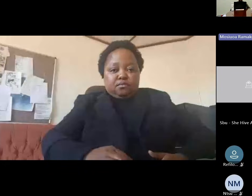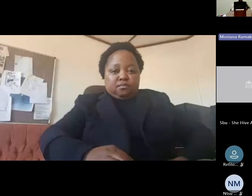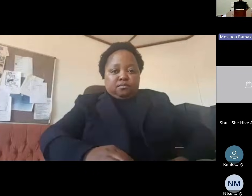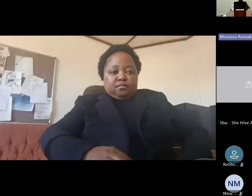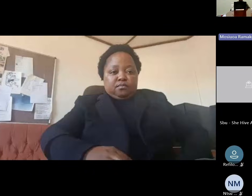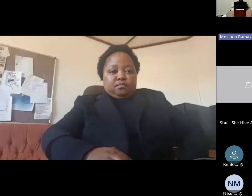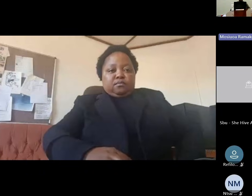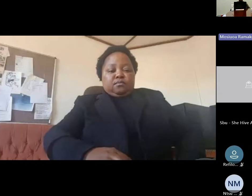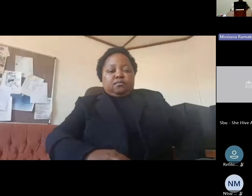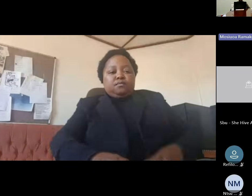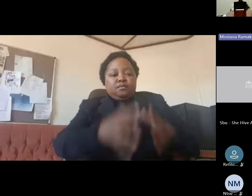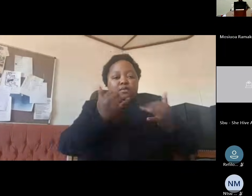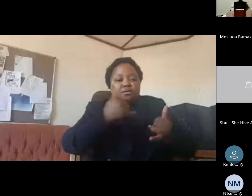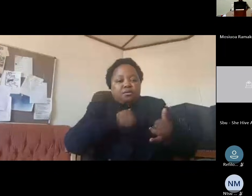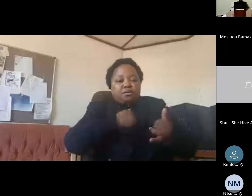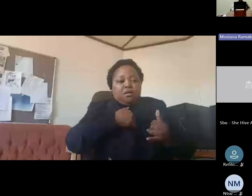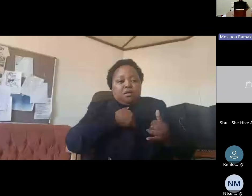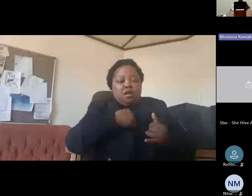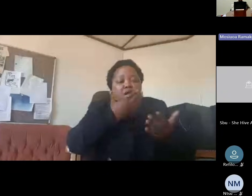invite Tanya